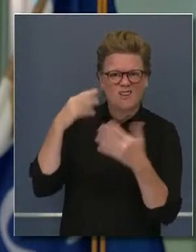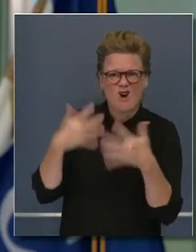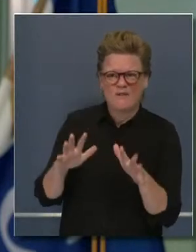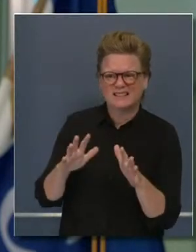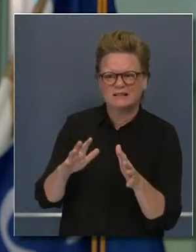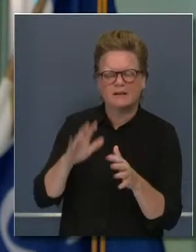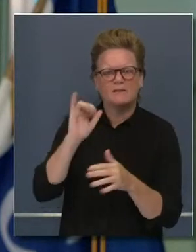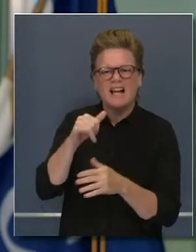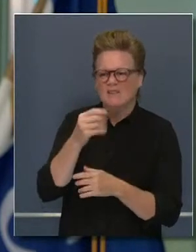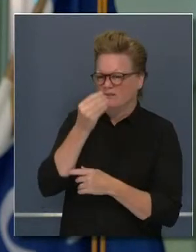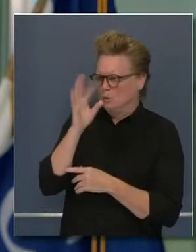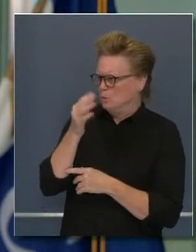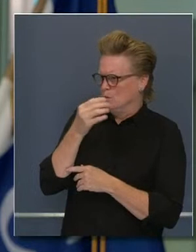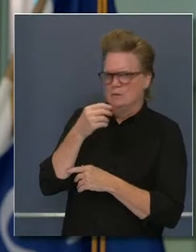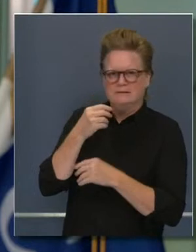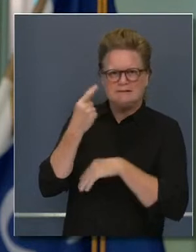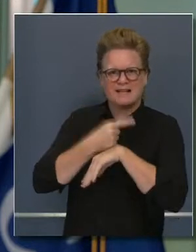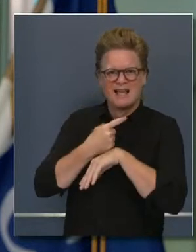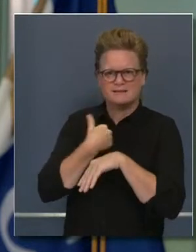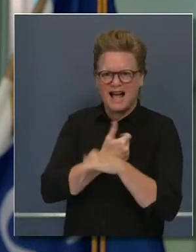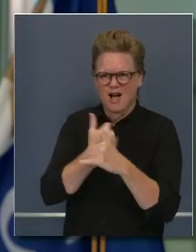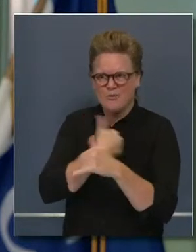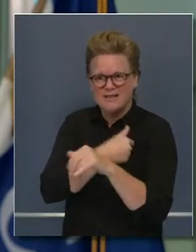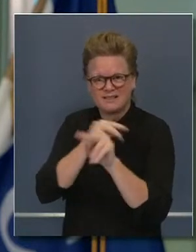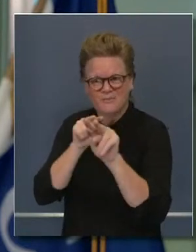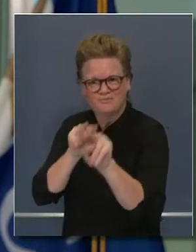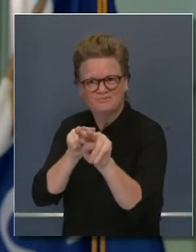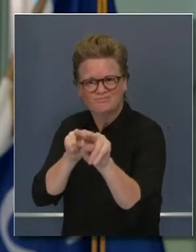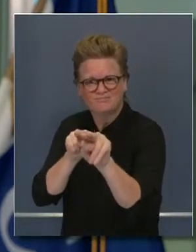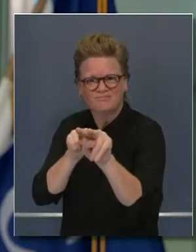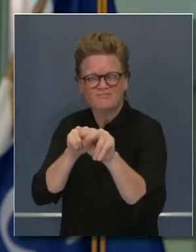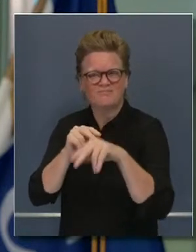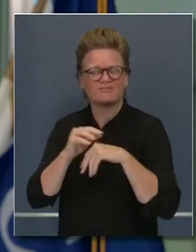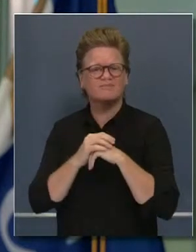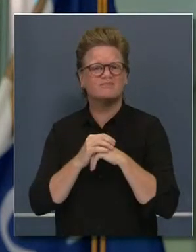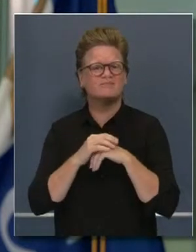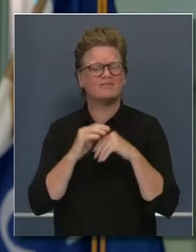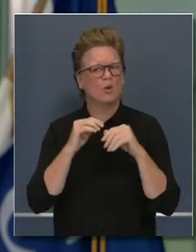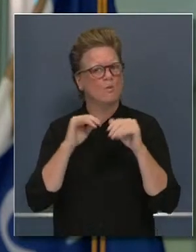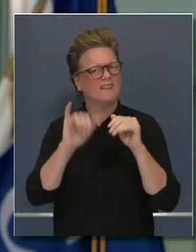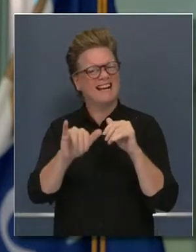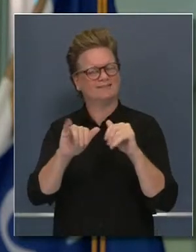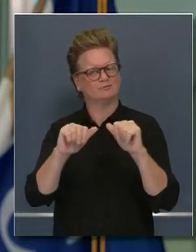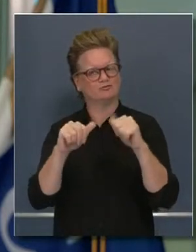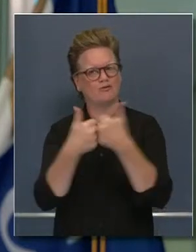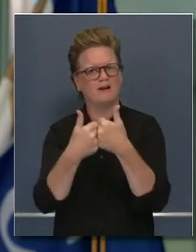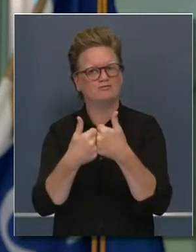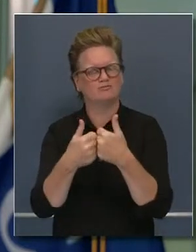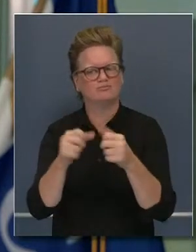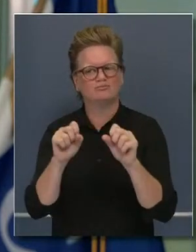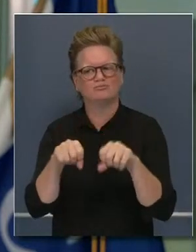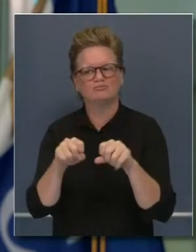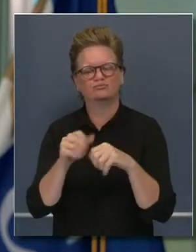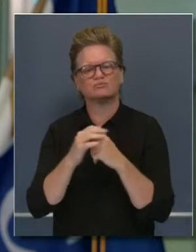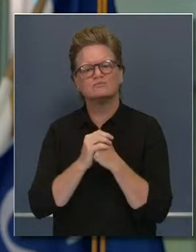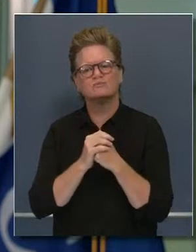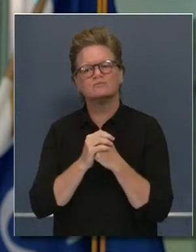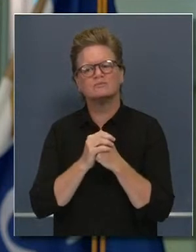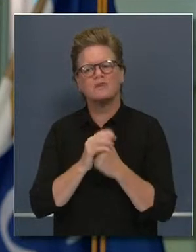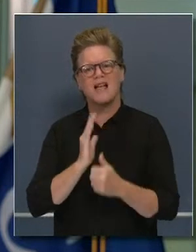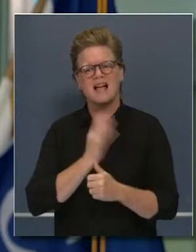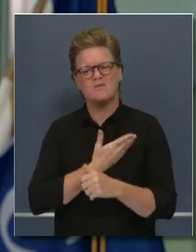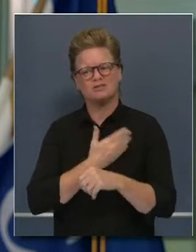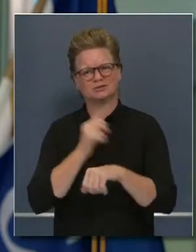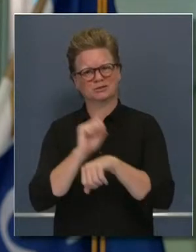days most challenging perhaps we've had so far this year in terms of those suppression efforts. So again, just